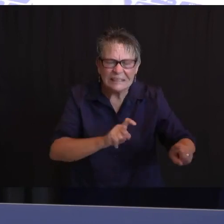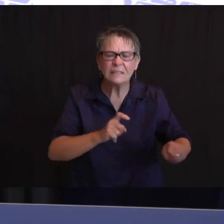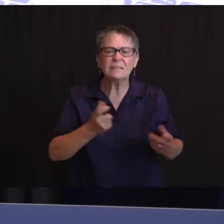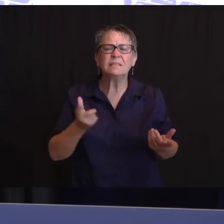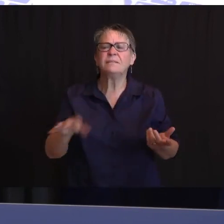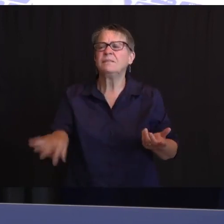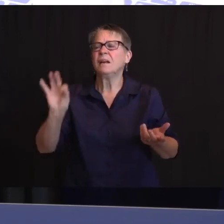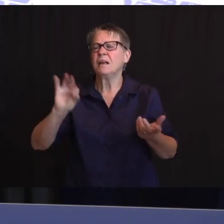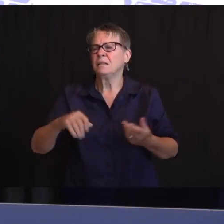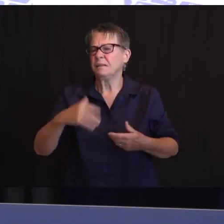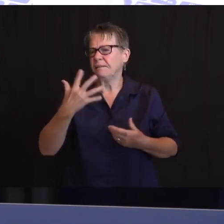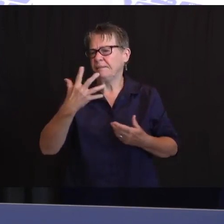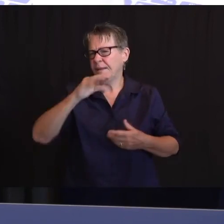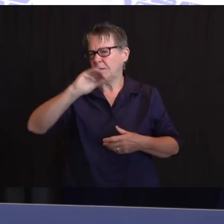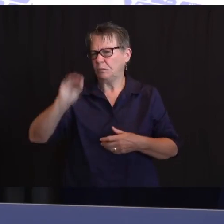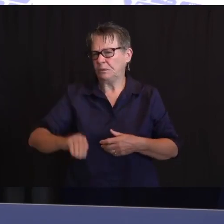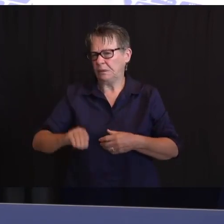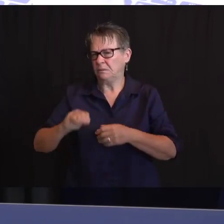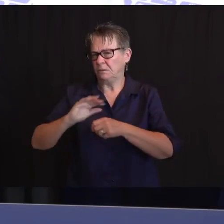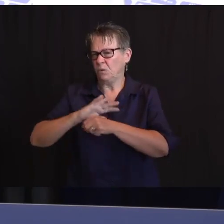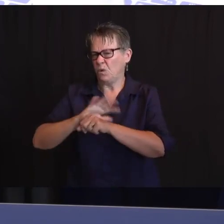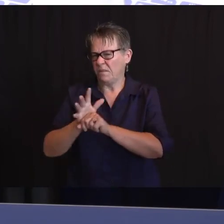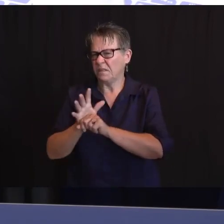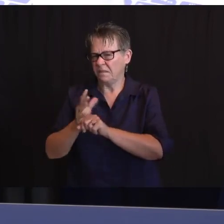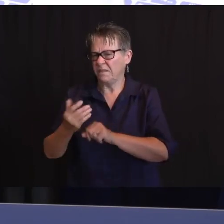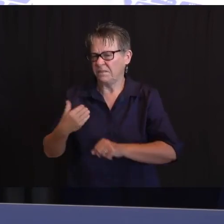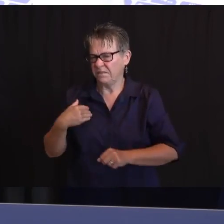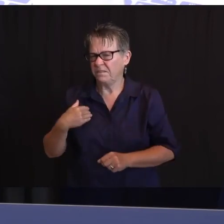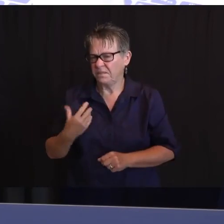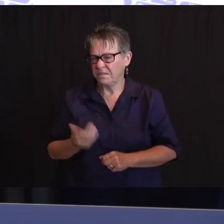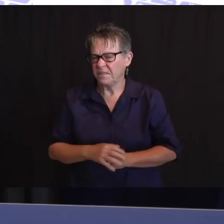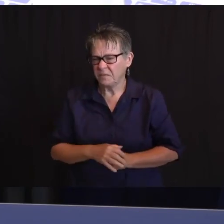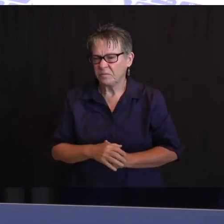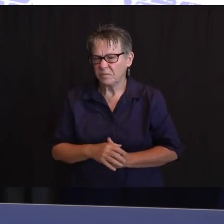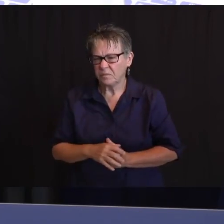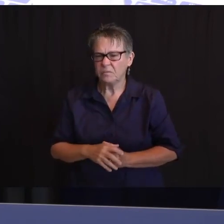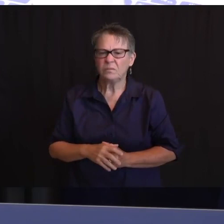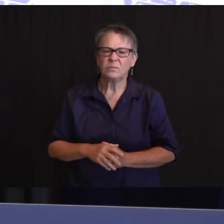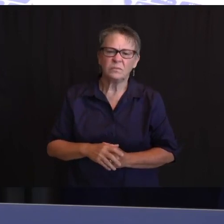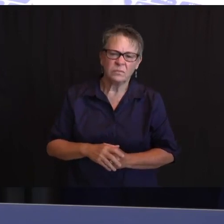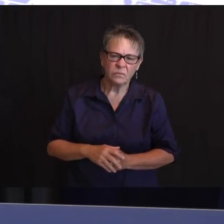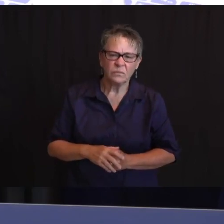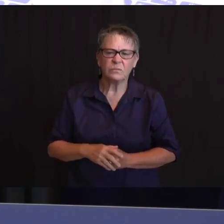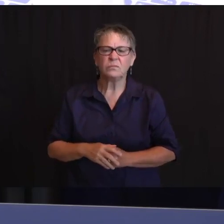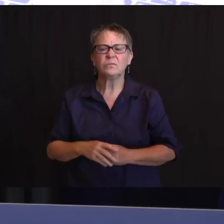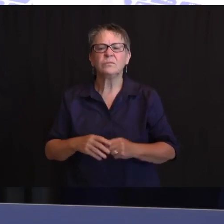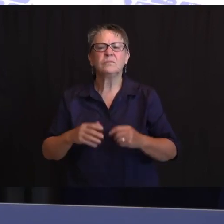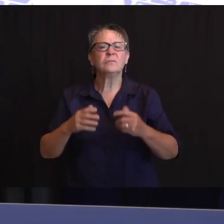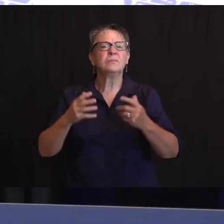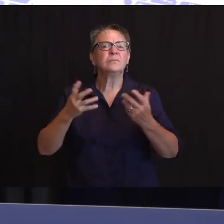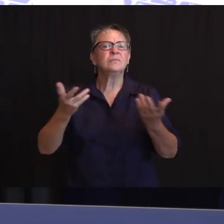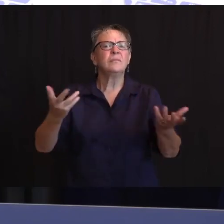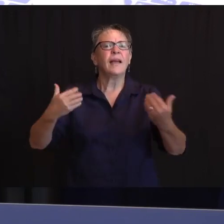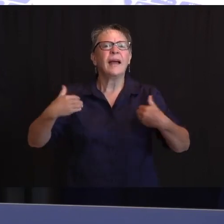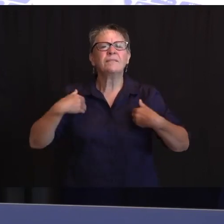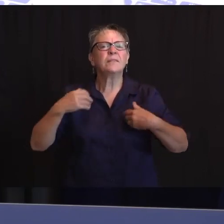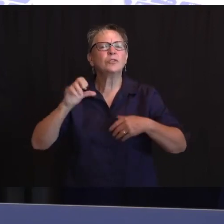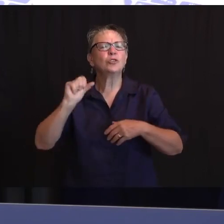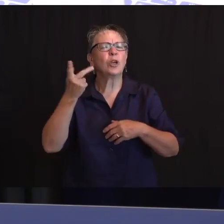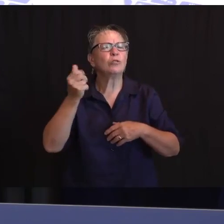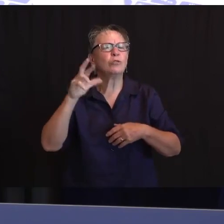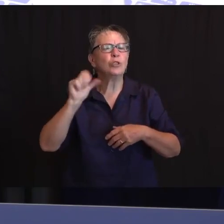pilot at our homeless shelters. We have tested 324 individuals with point-of-care